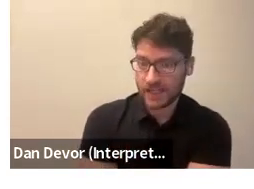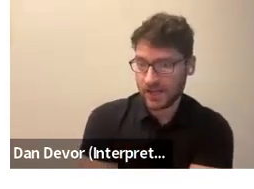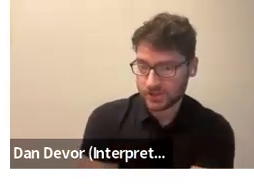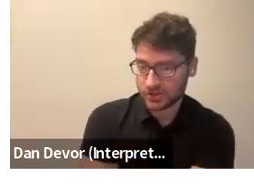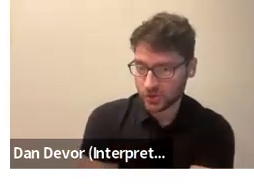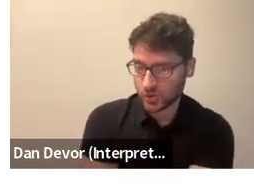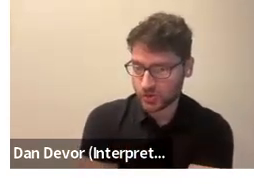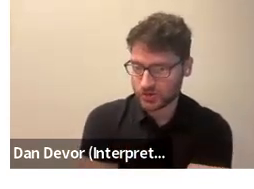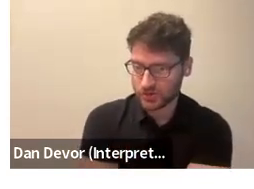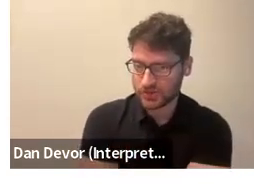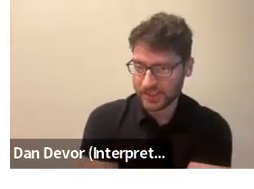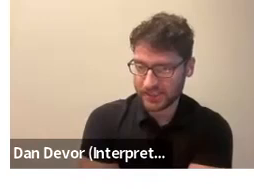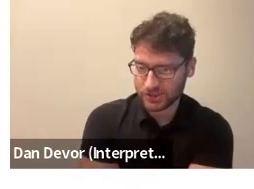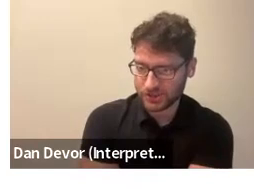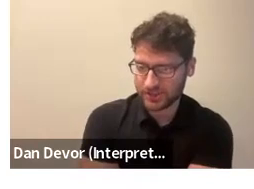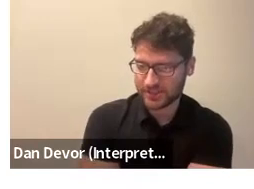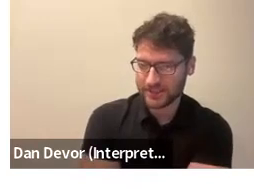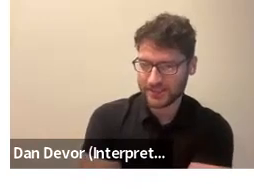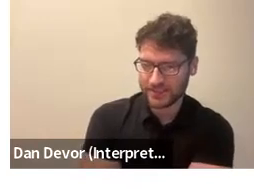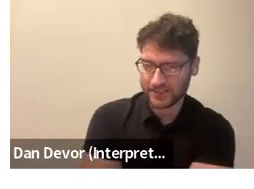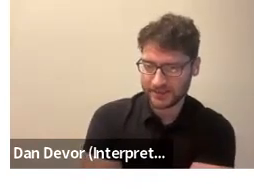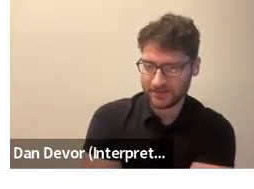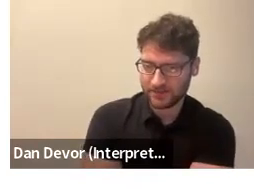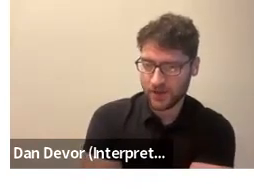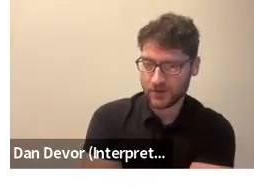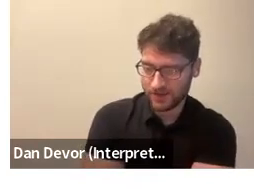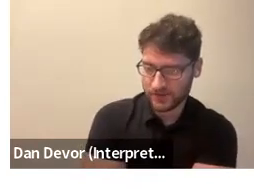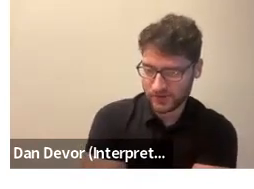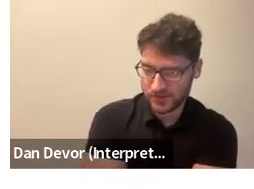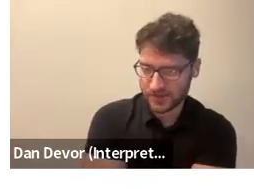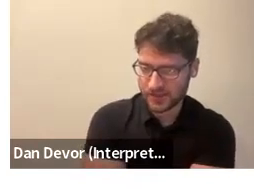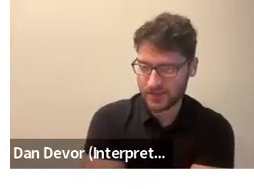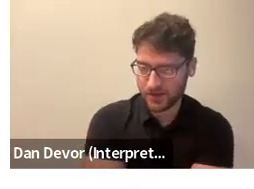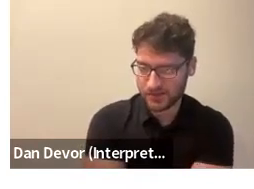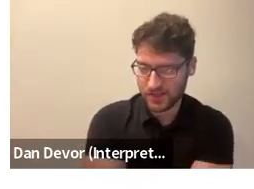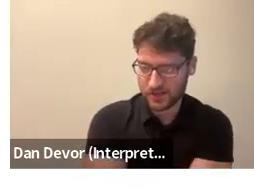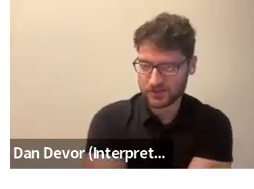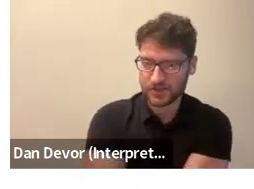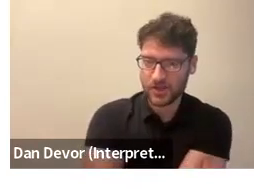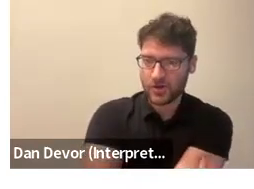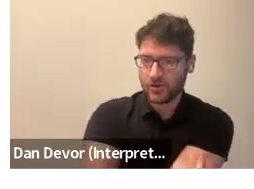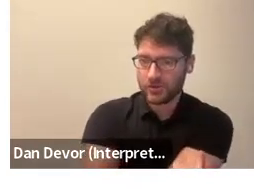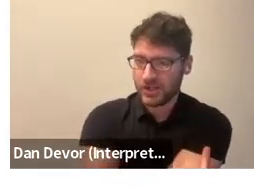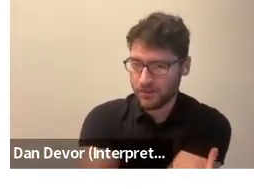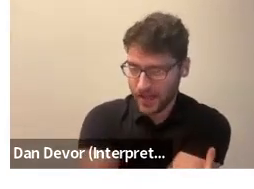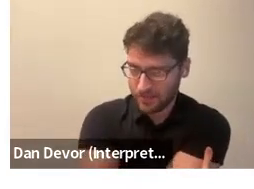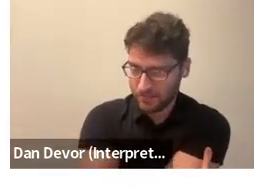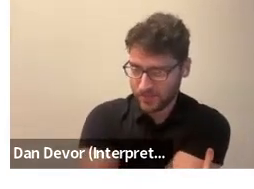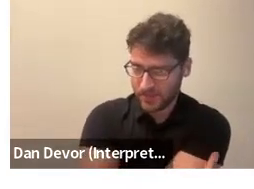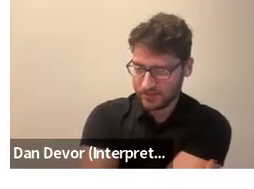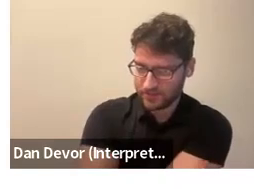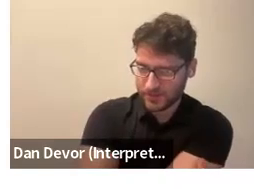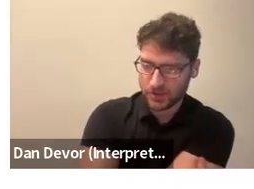bringing that language to school to teach other deaf students American Sign Language was done